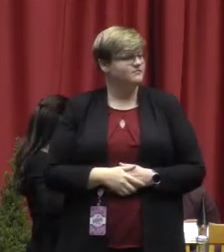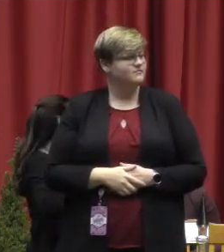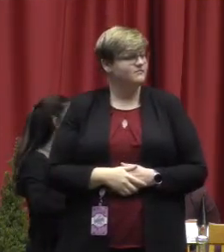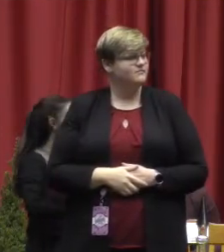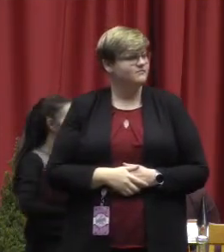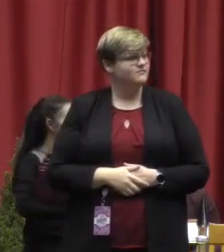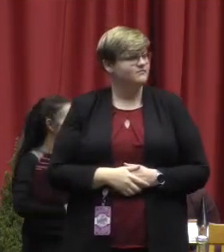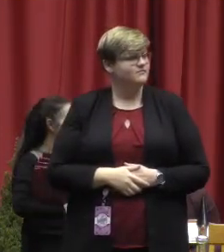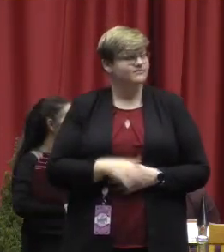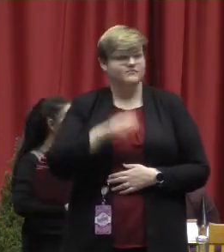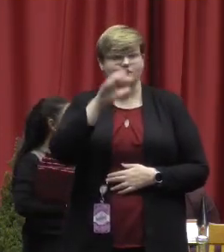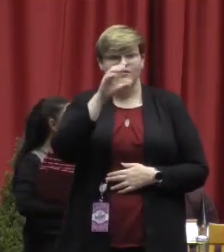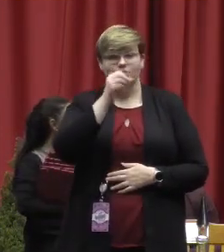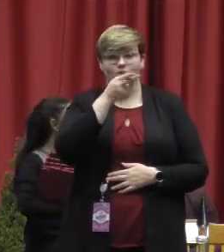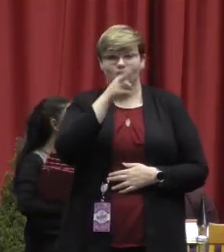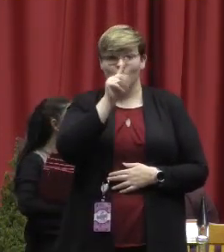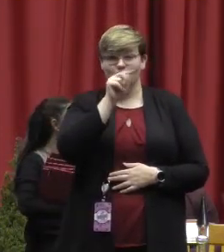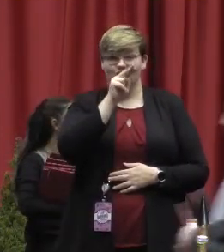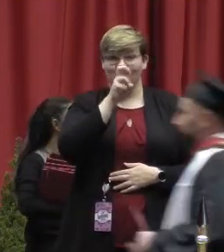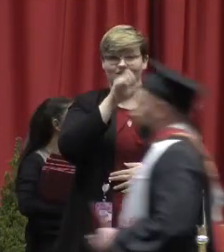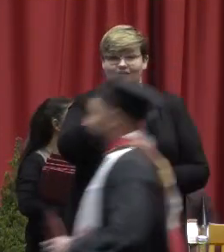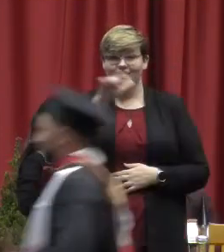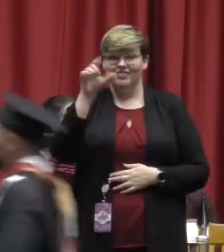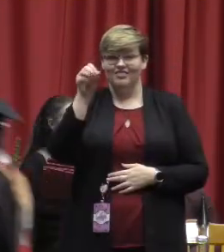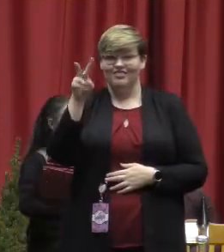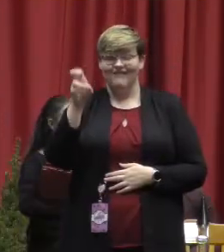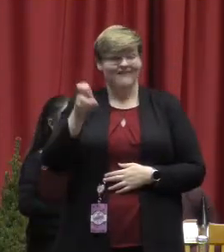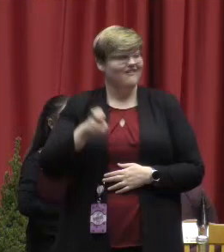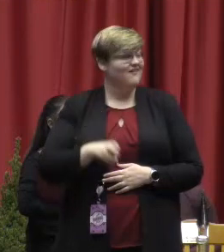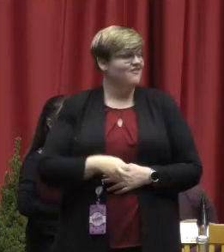Courtney Love.